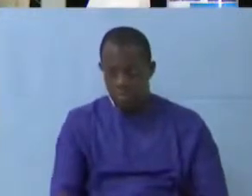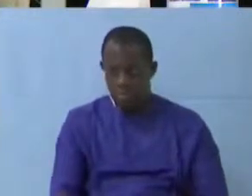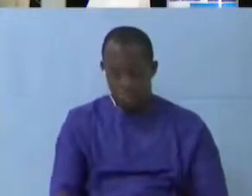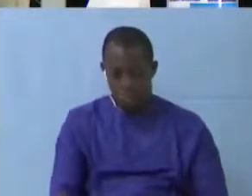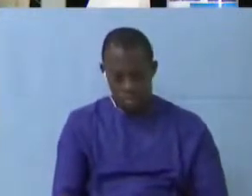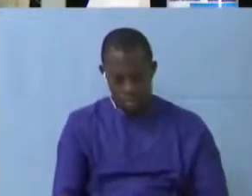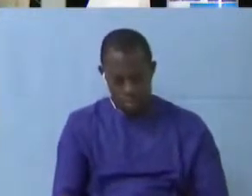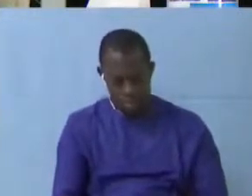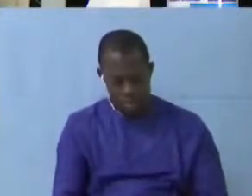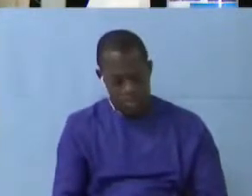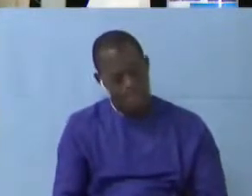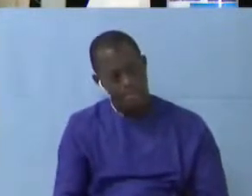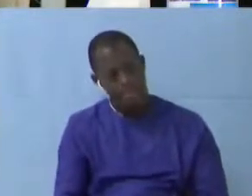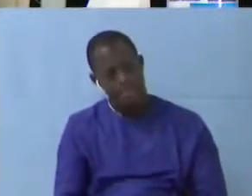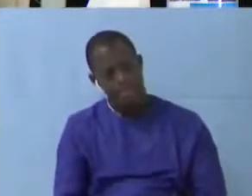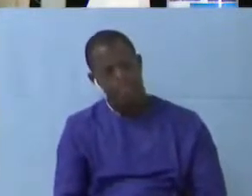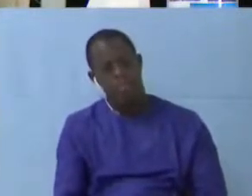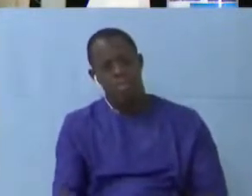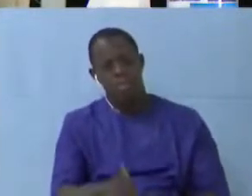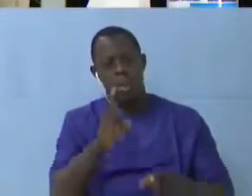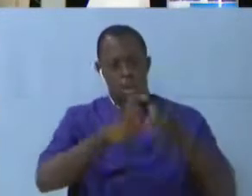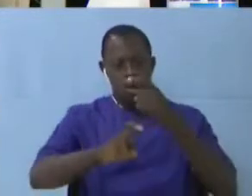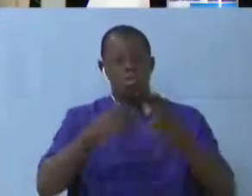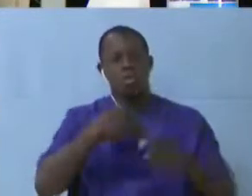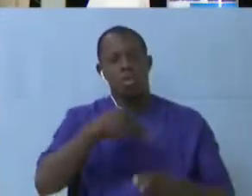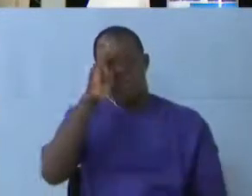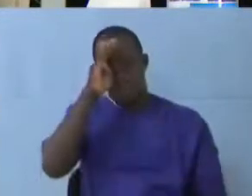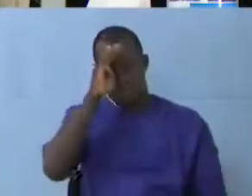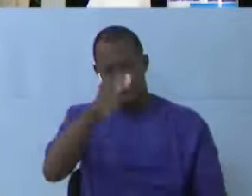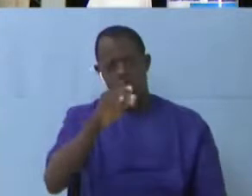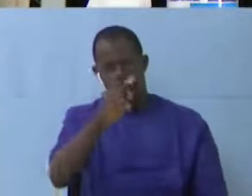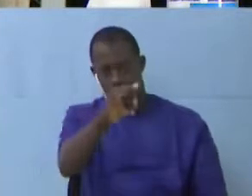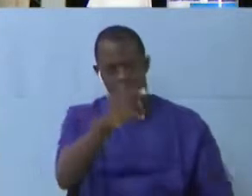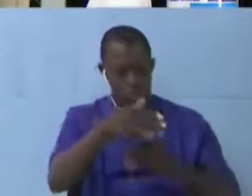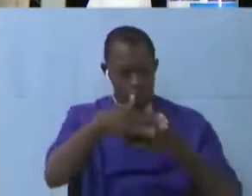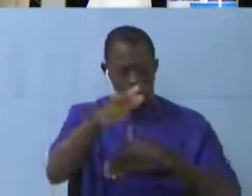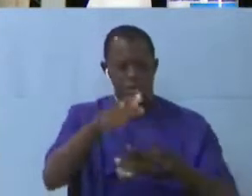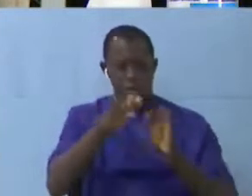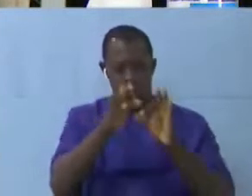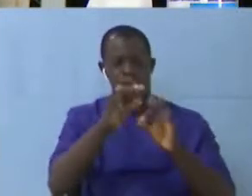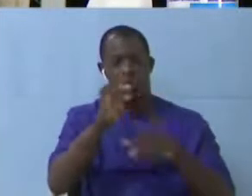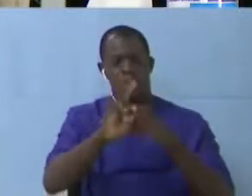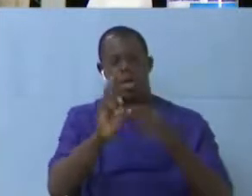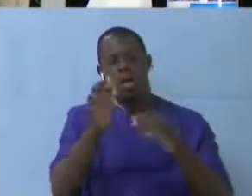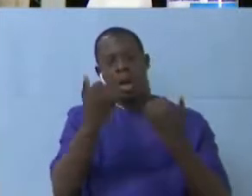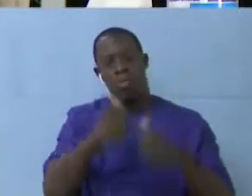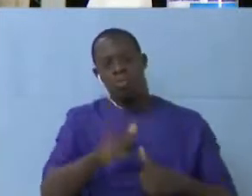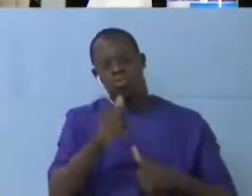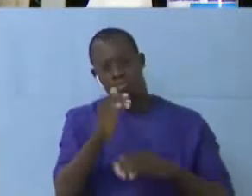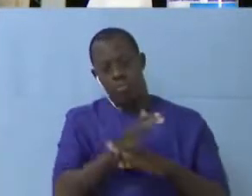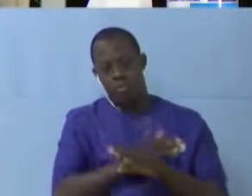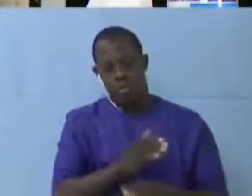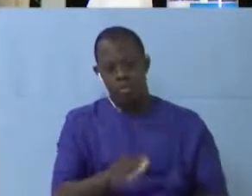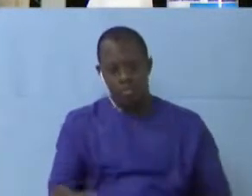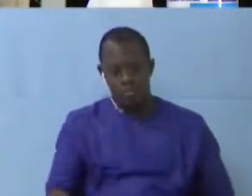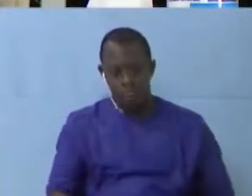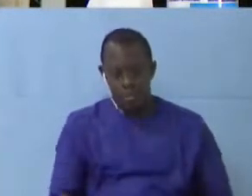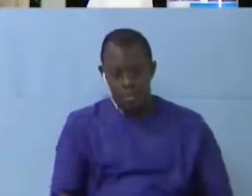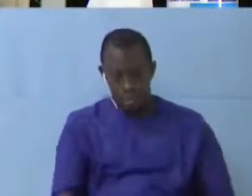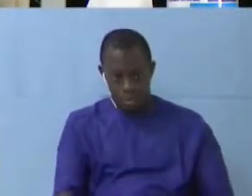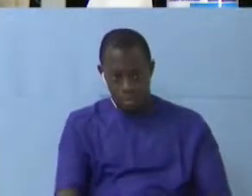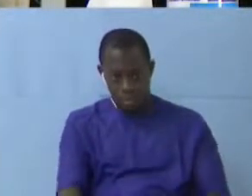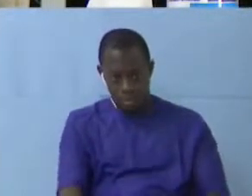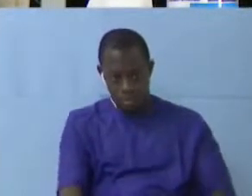cay fàqee ko. Again, we thank you very much for your testimony. beneen yoon ñu ngi laa gërëm ci sa kàddu. We